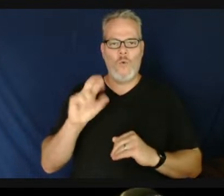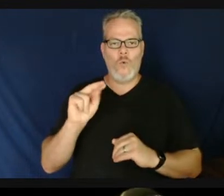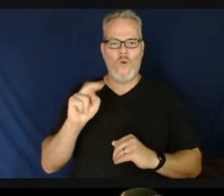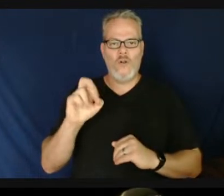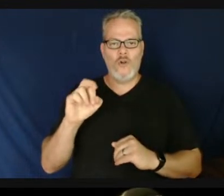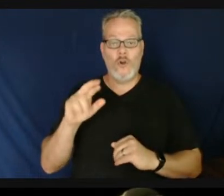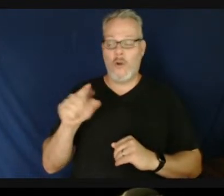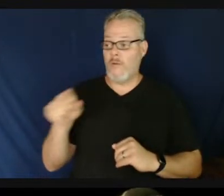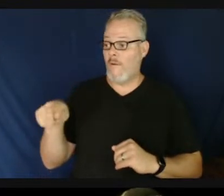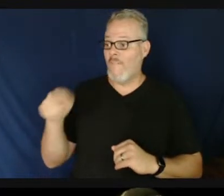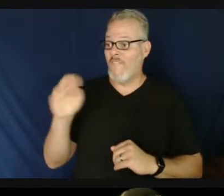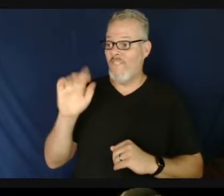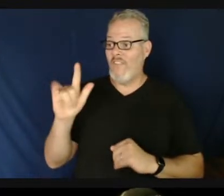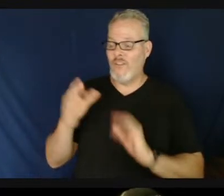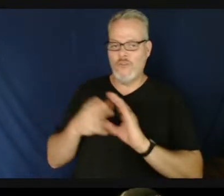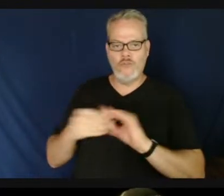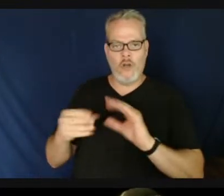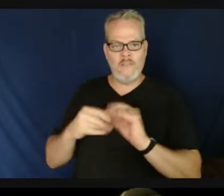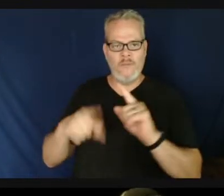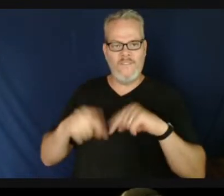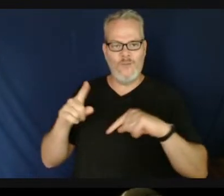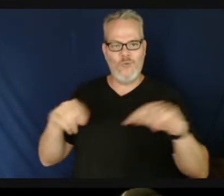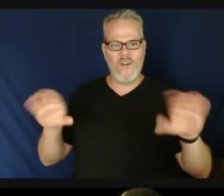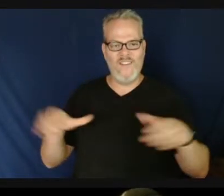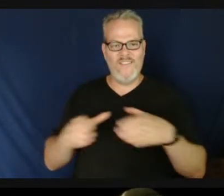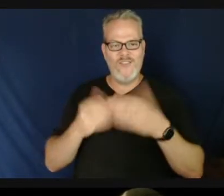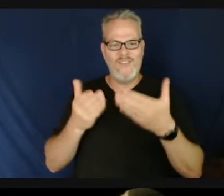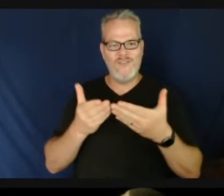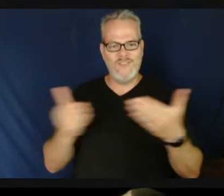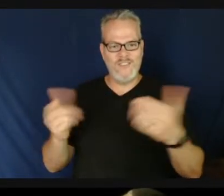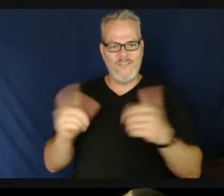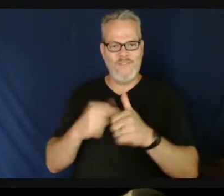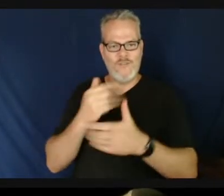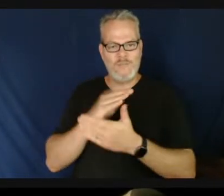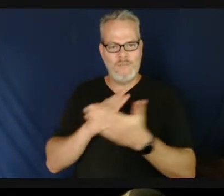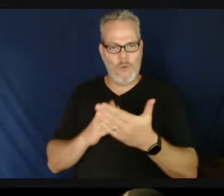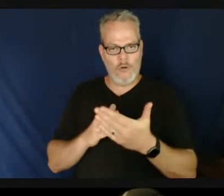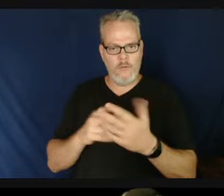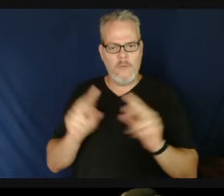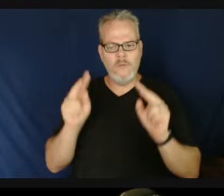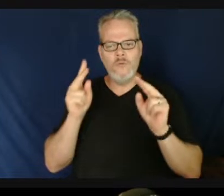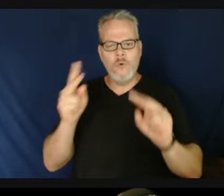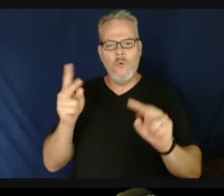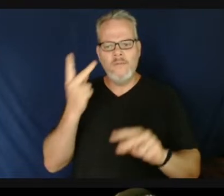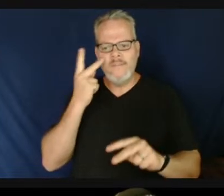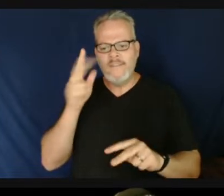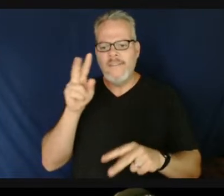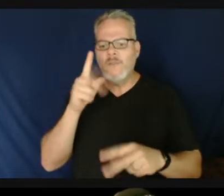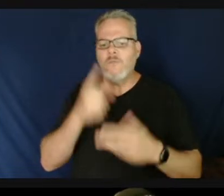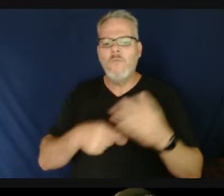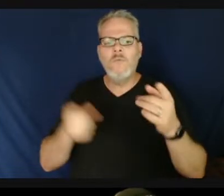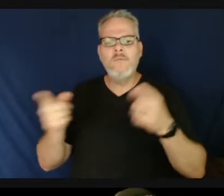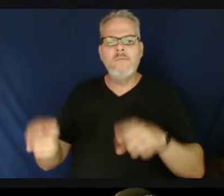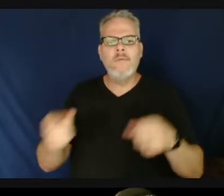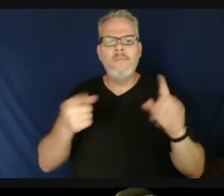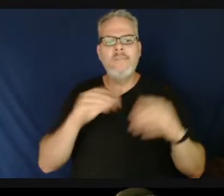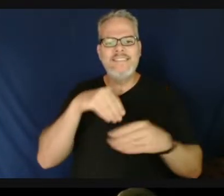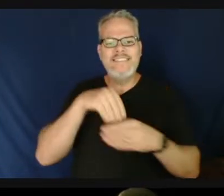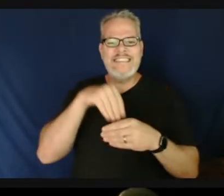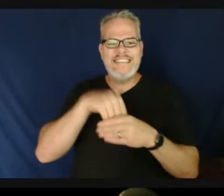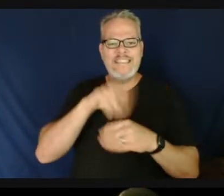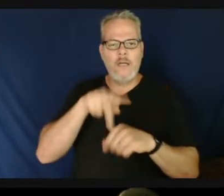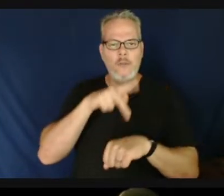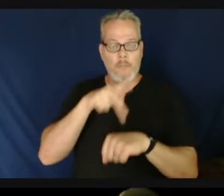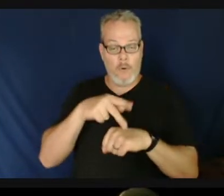covered all of our volcano stuff right there for the first half. Let's go and see what's going on inside the park. I do have some